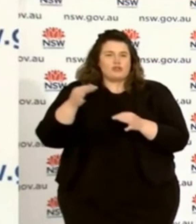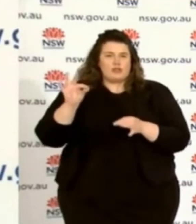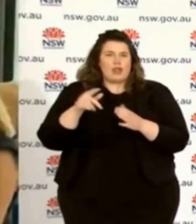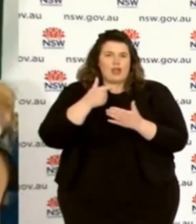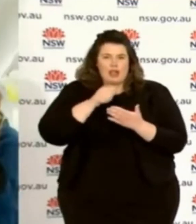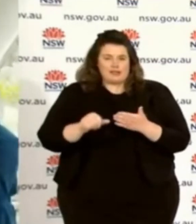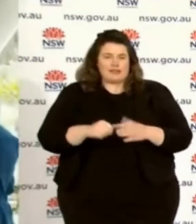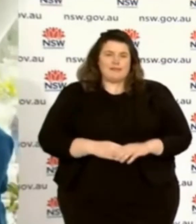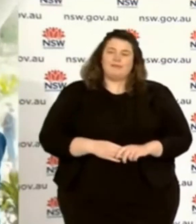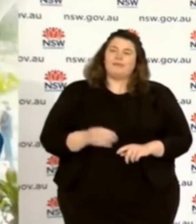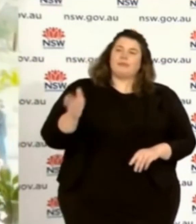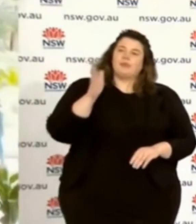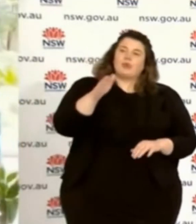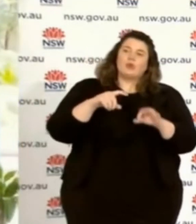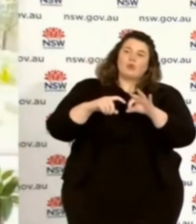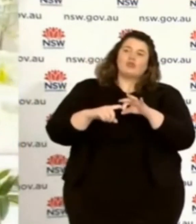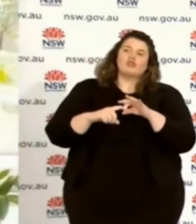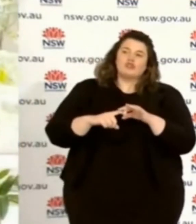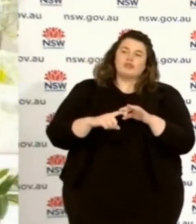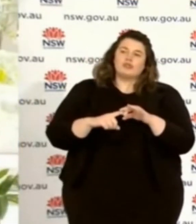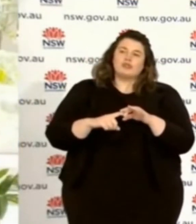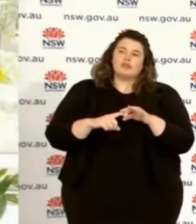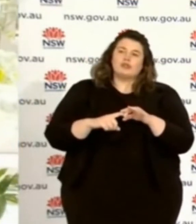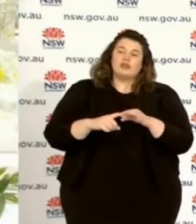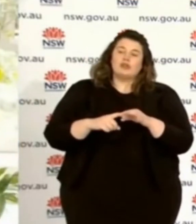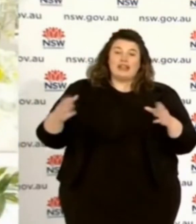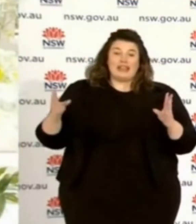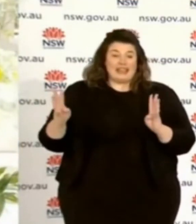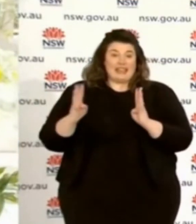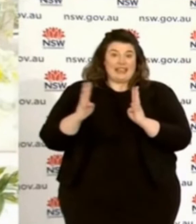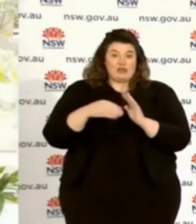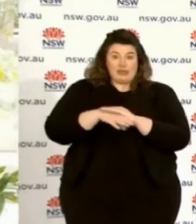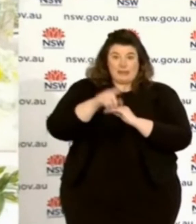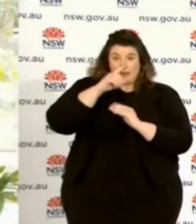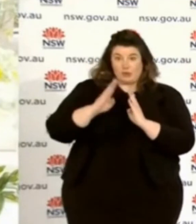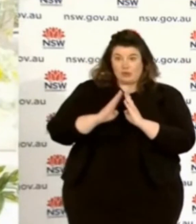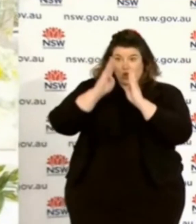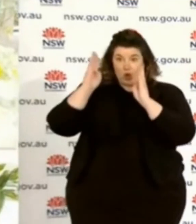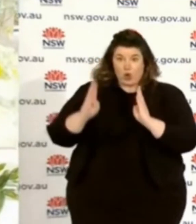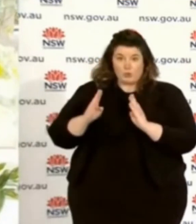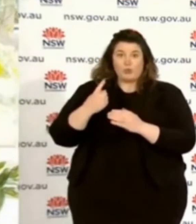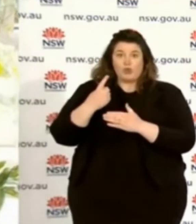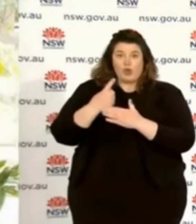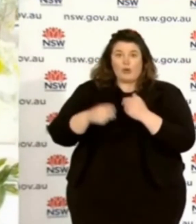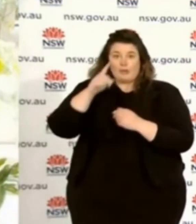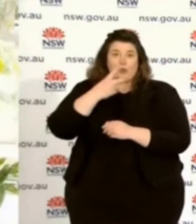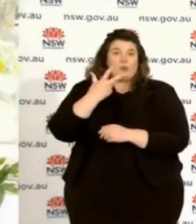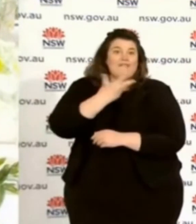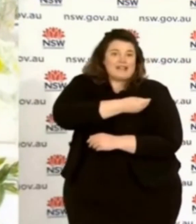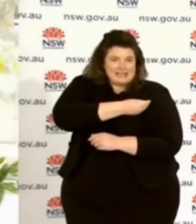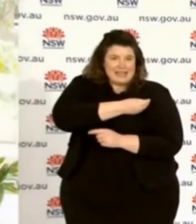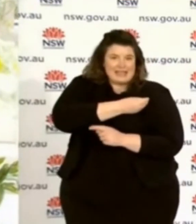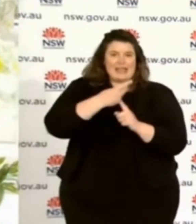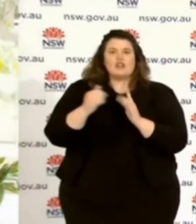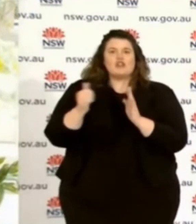For example, how will you police that gatherings gatherings in the home with only unvaccinated people, and also the retail can